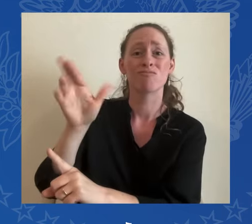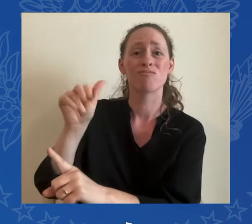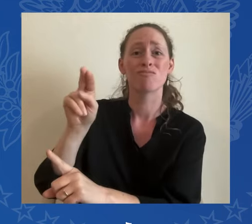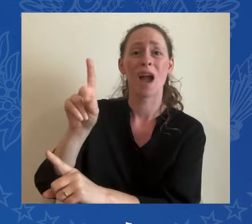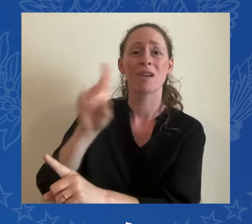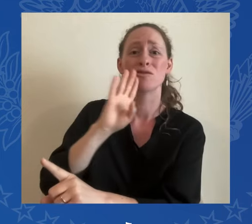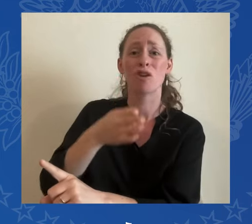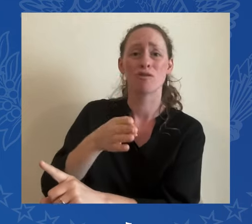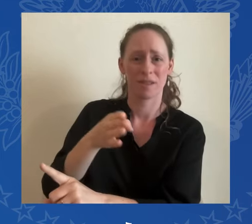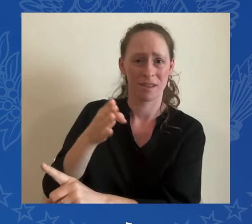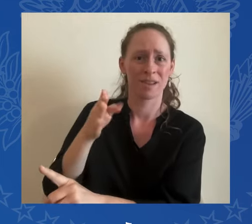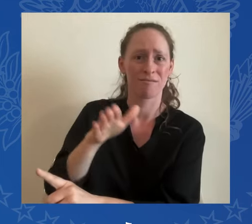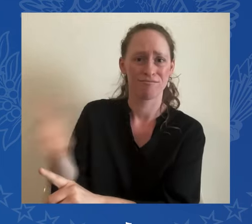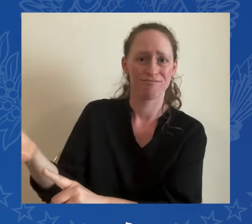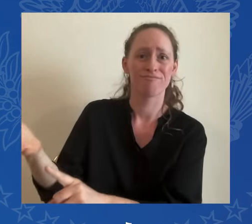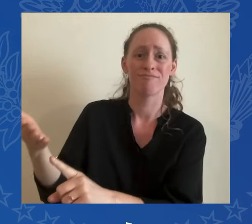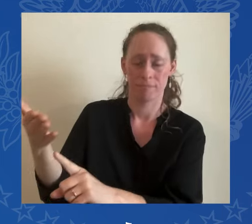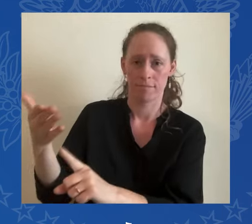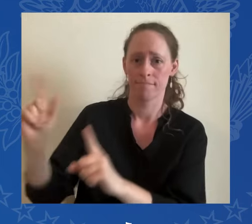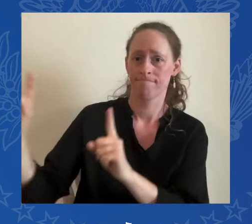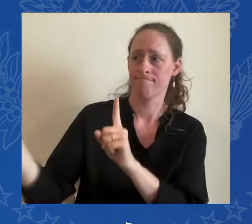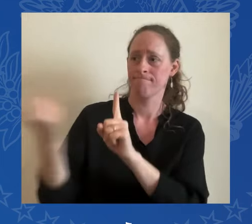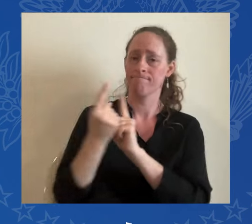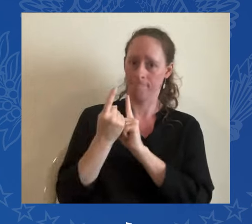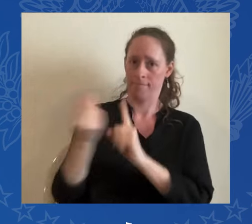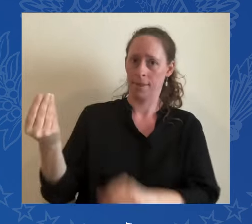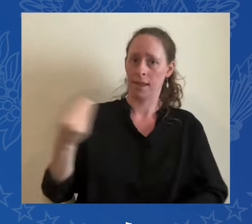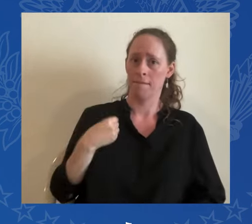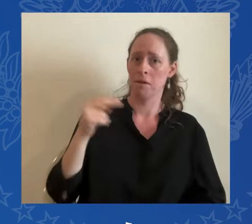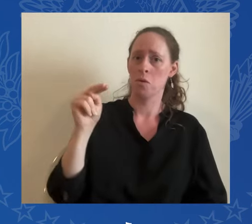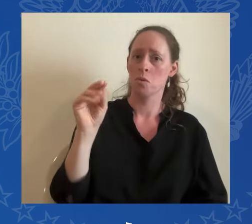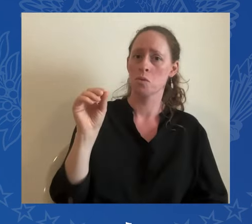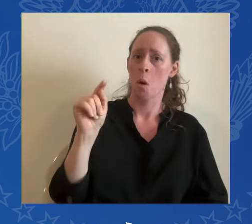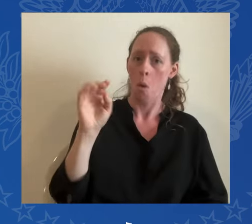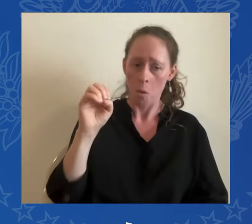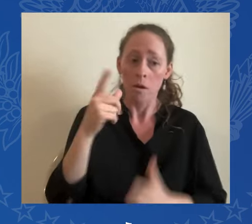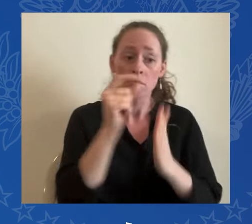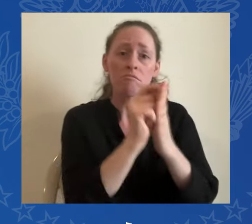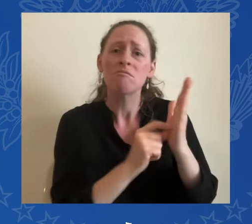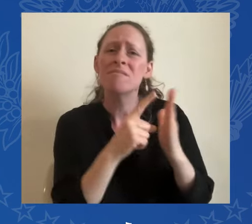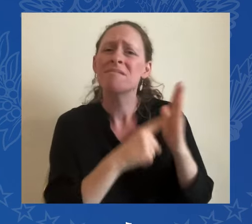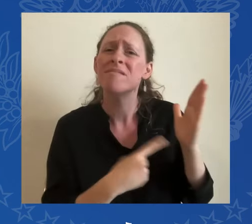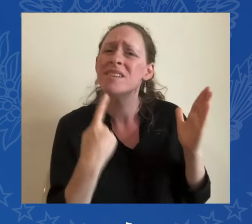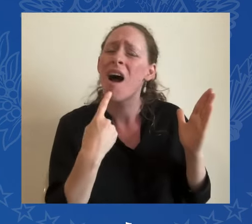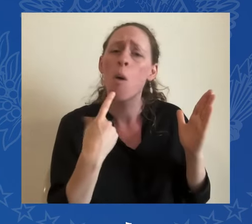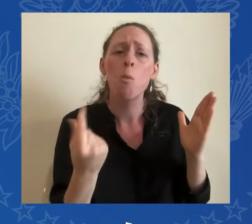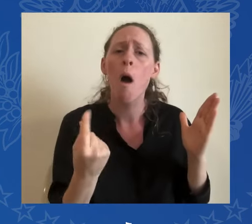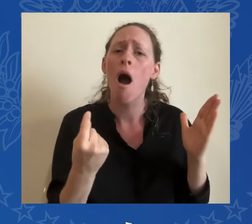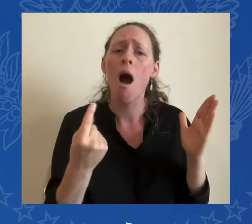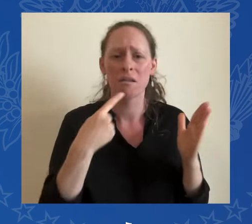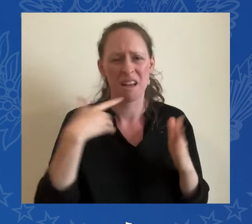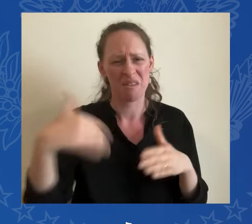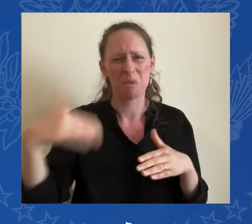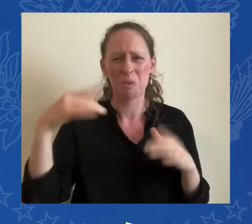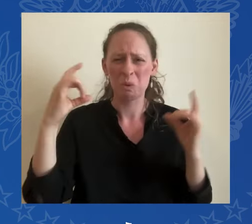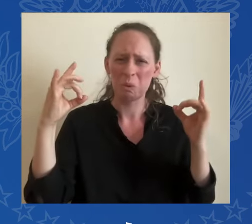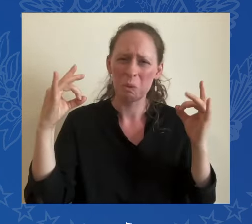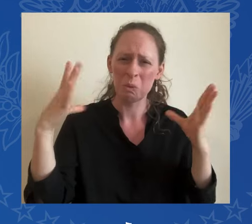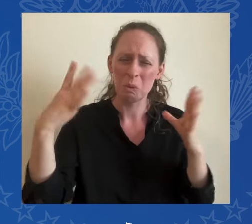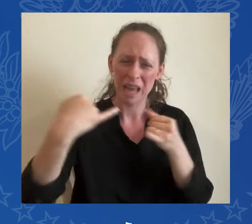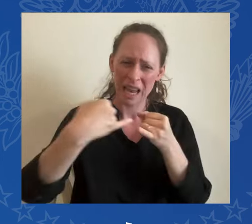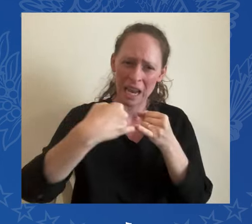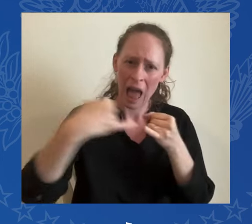Erase the invisible line that is dividing our nation. Come up with a solution and fix what's broken and make the changes